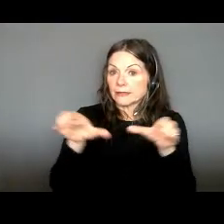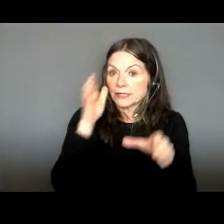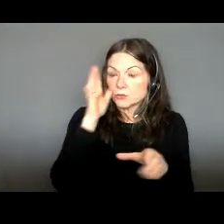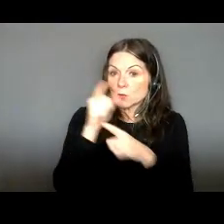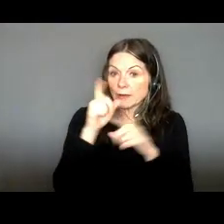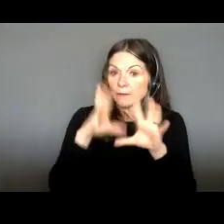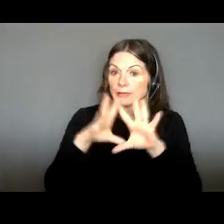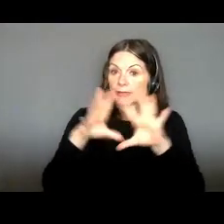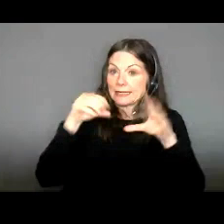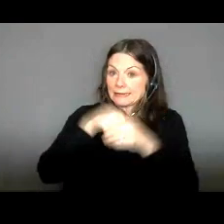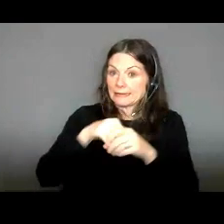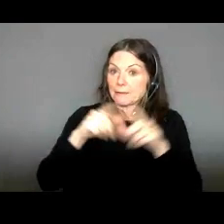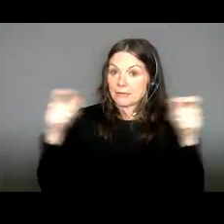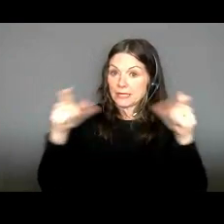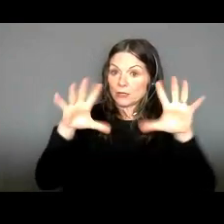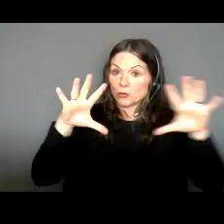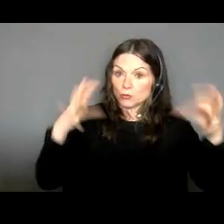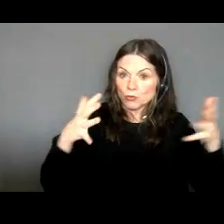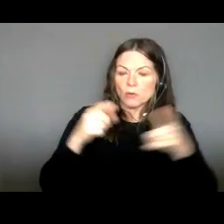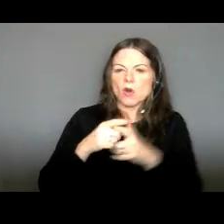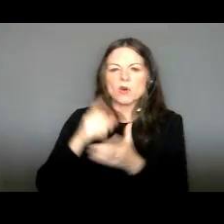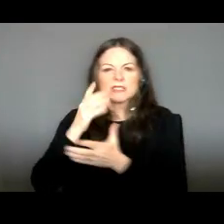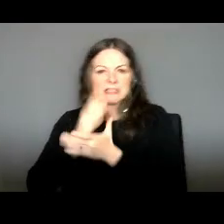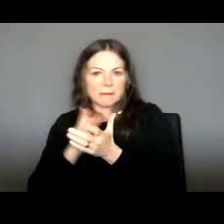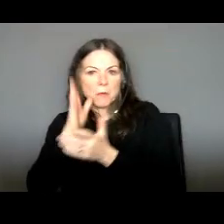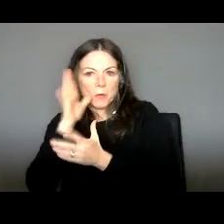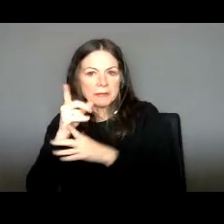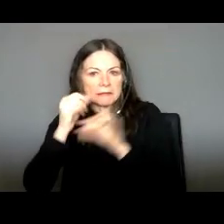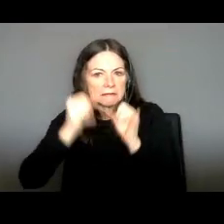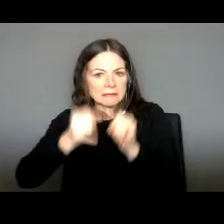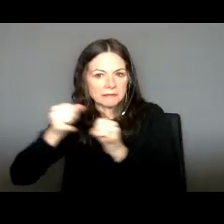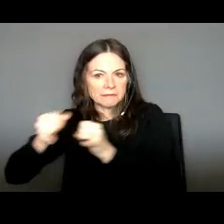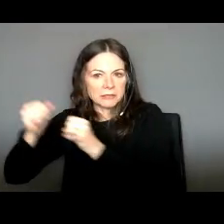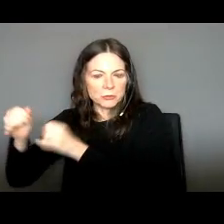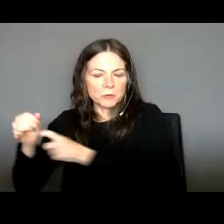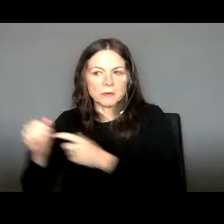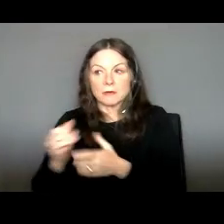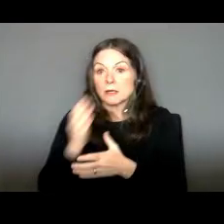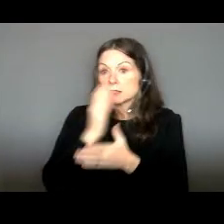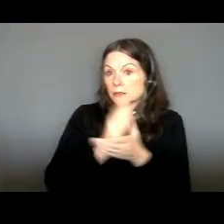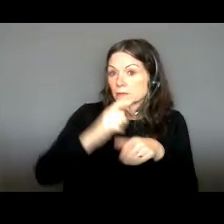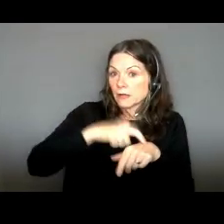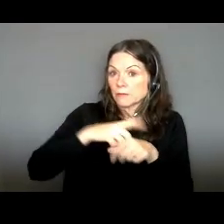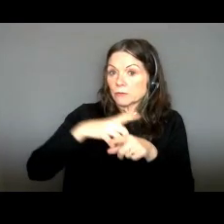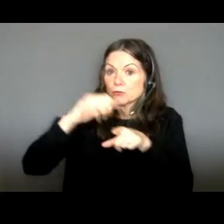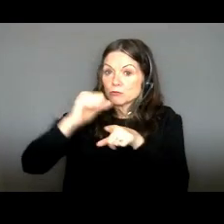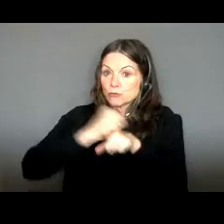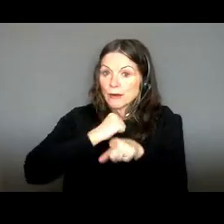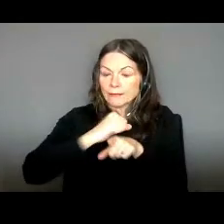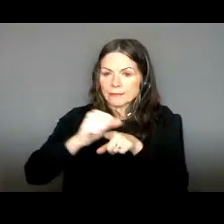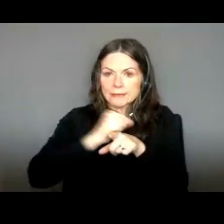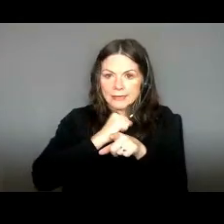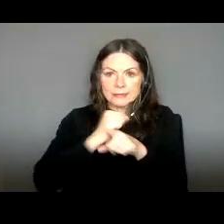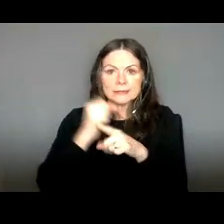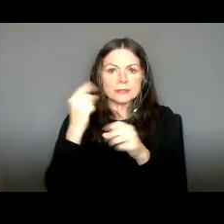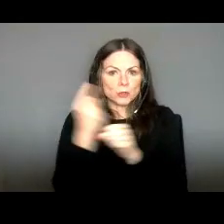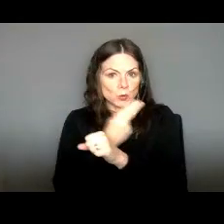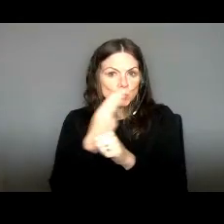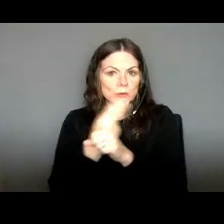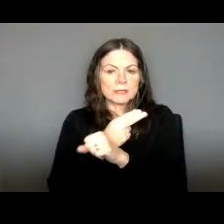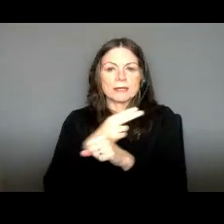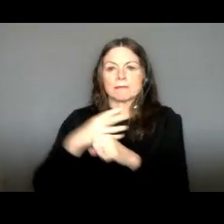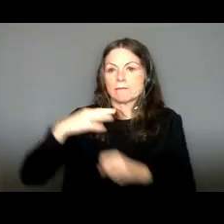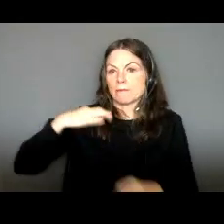larger group or as individuals. You will have some time to practice navigating the Benefits Wayfinder